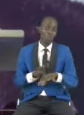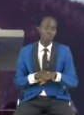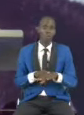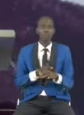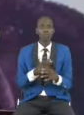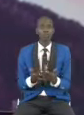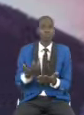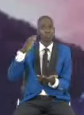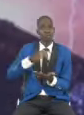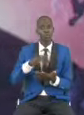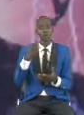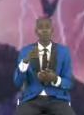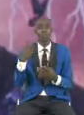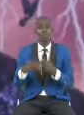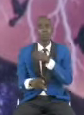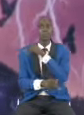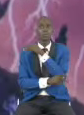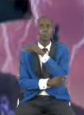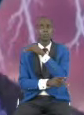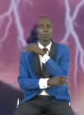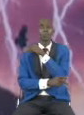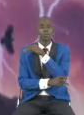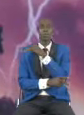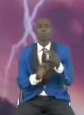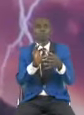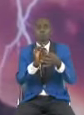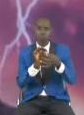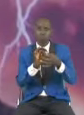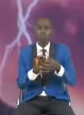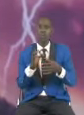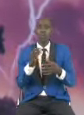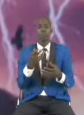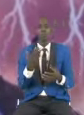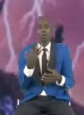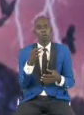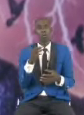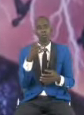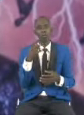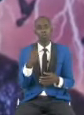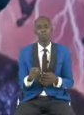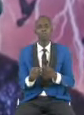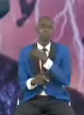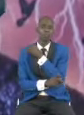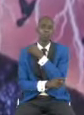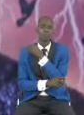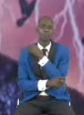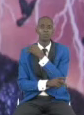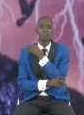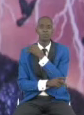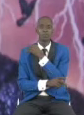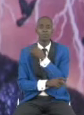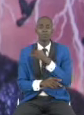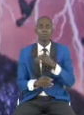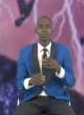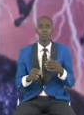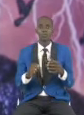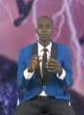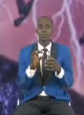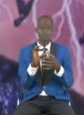Passover. When we say commonwealth, all the people in the world, commonwealth, that